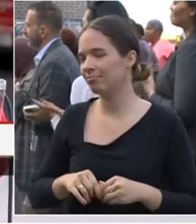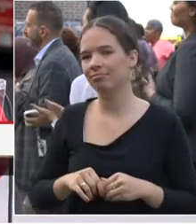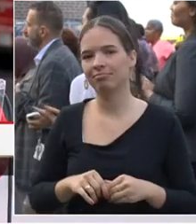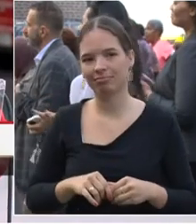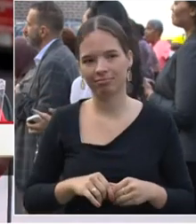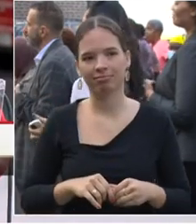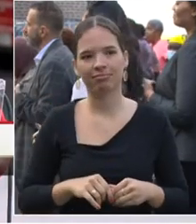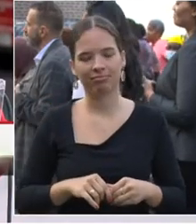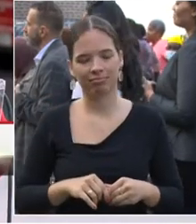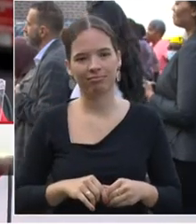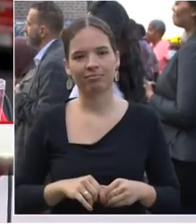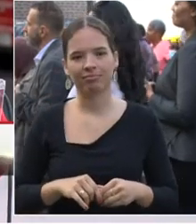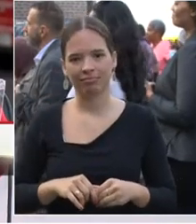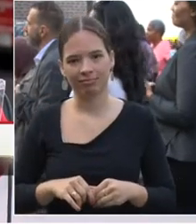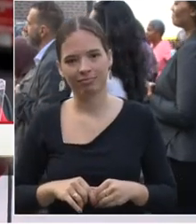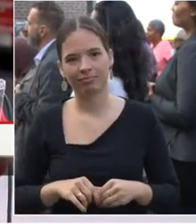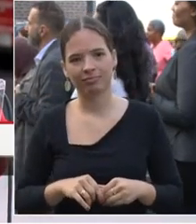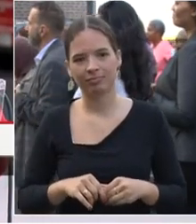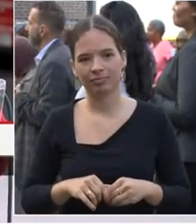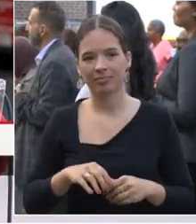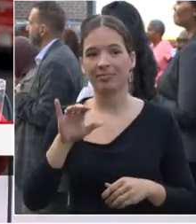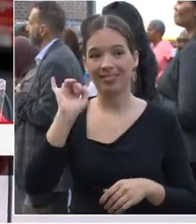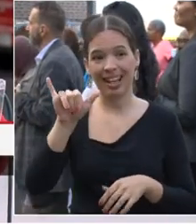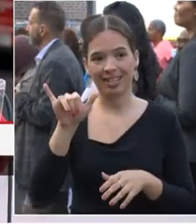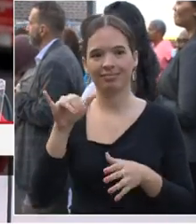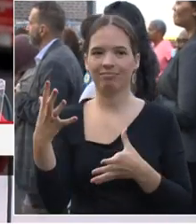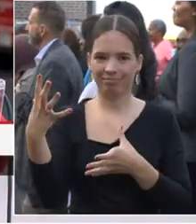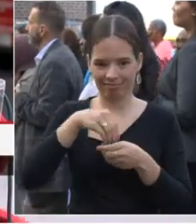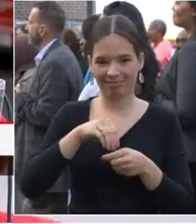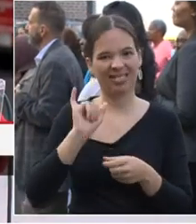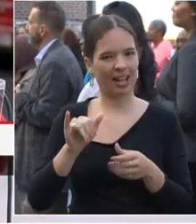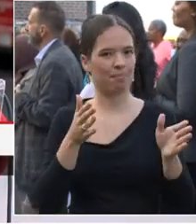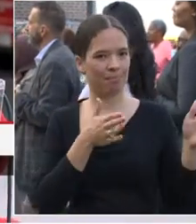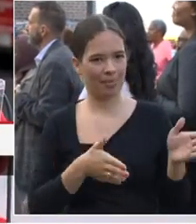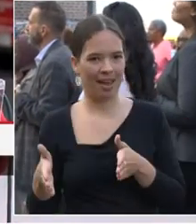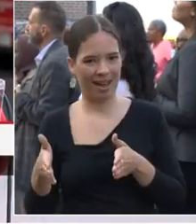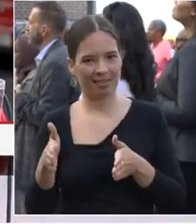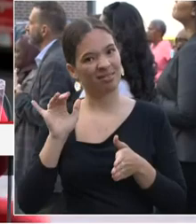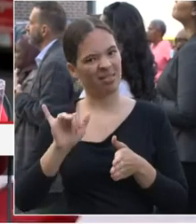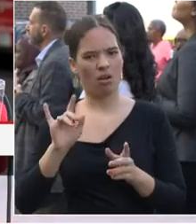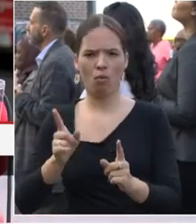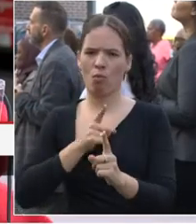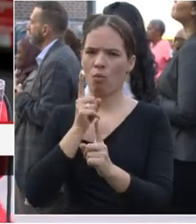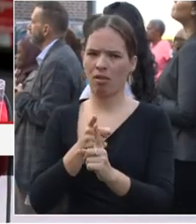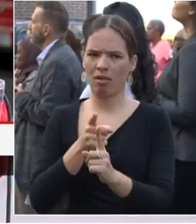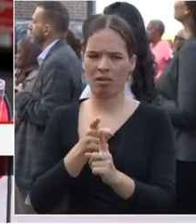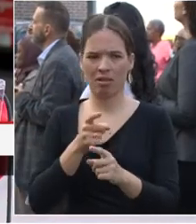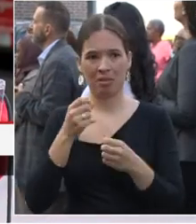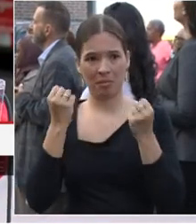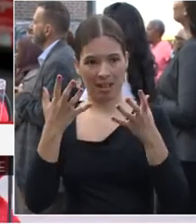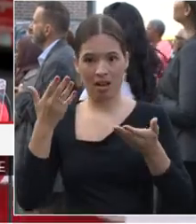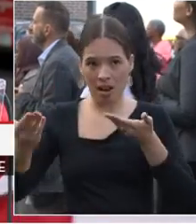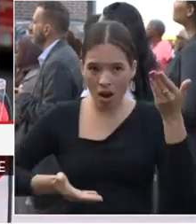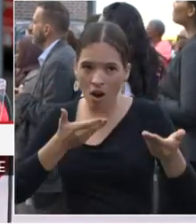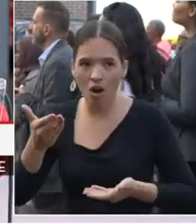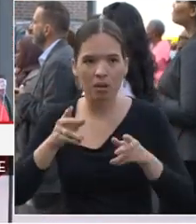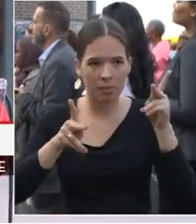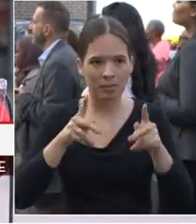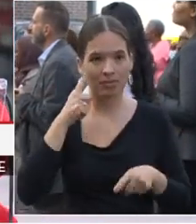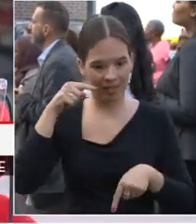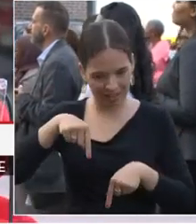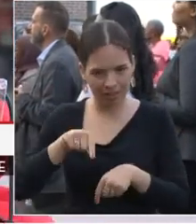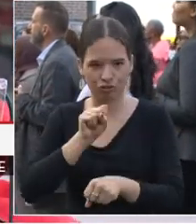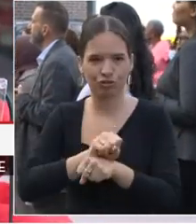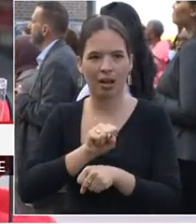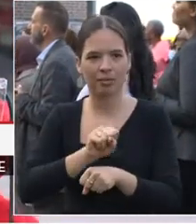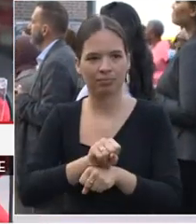This, too, was a part of the plan. Many people hired for these positions found these jobs